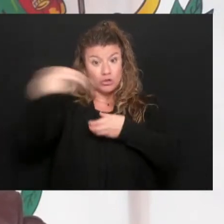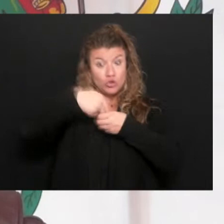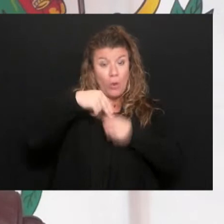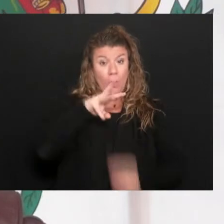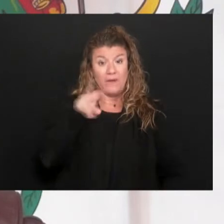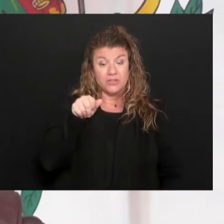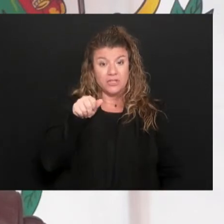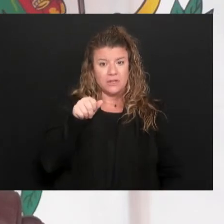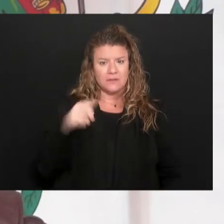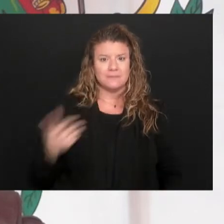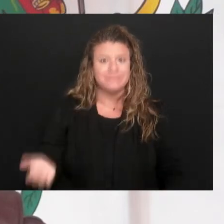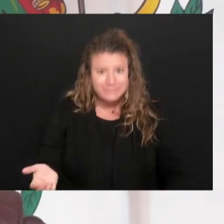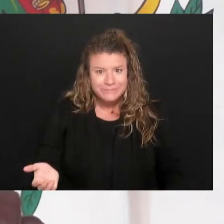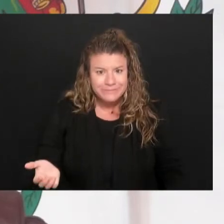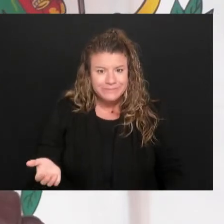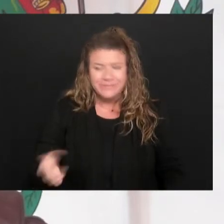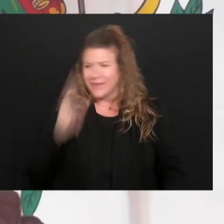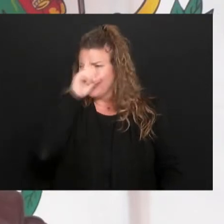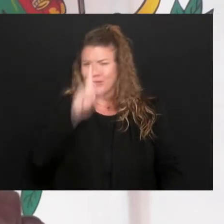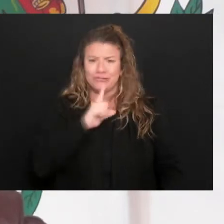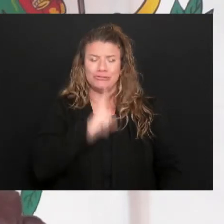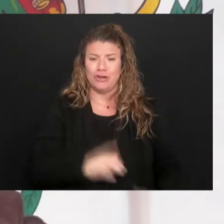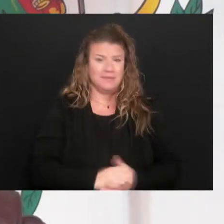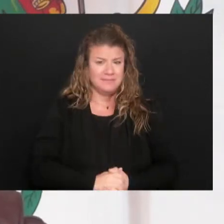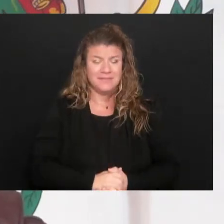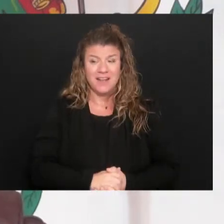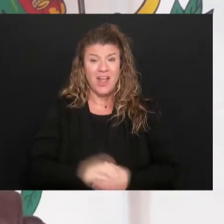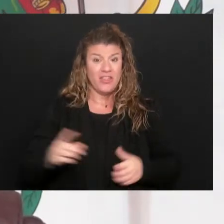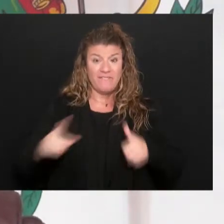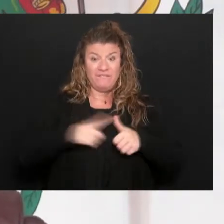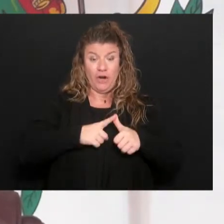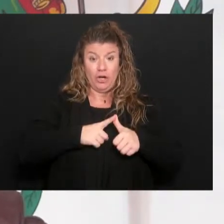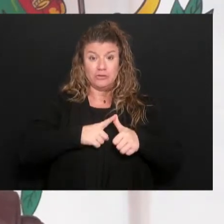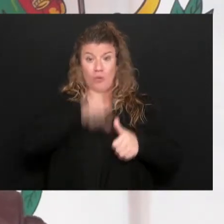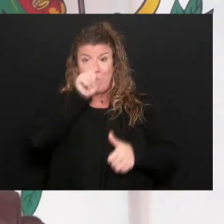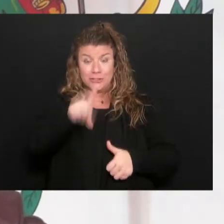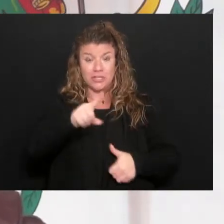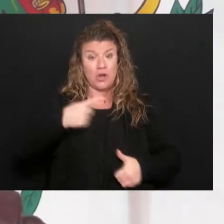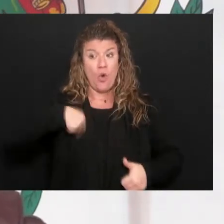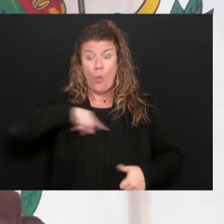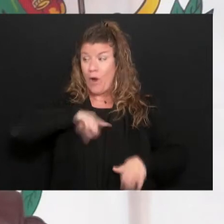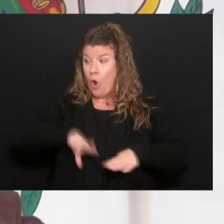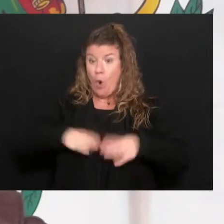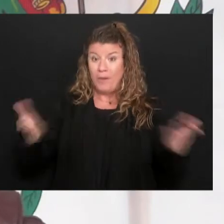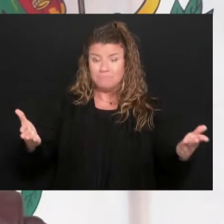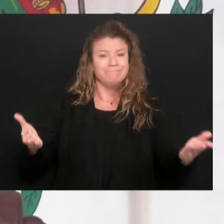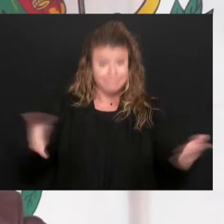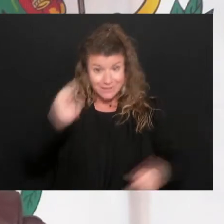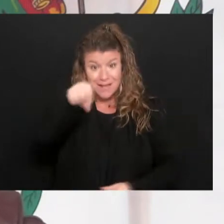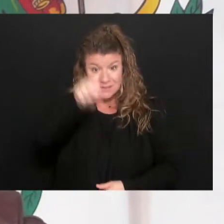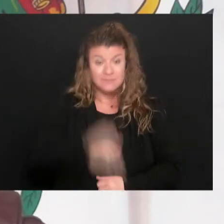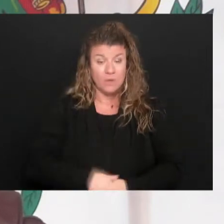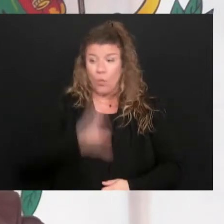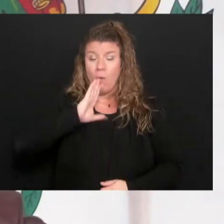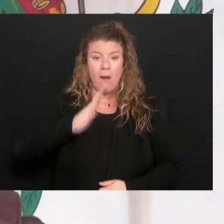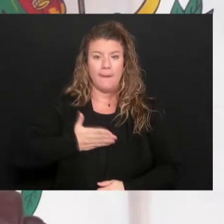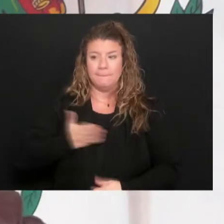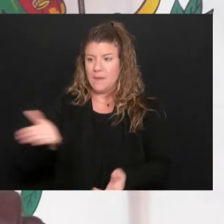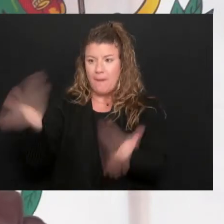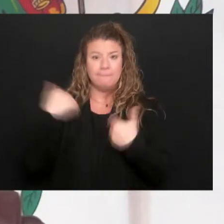Virginia, absolutely, the first step is, would we welcome them? Absolutely, hands down. We would take them in